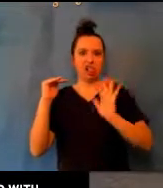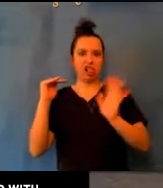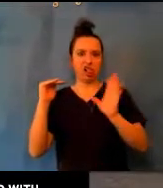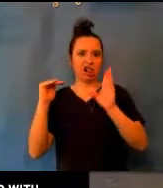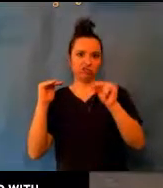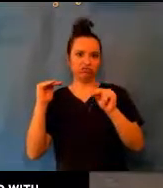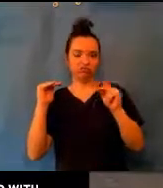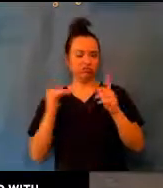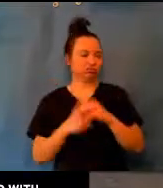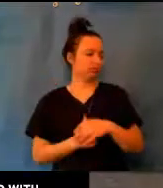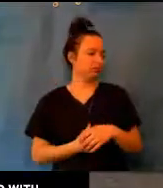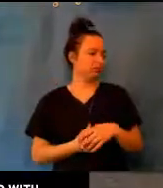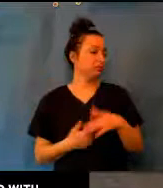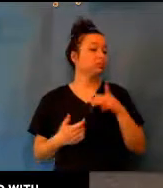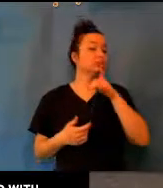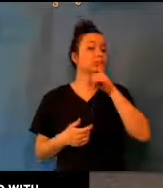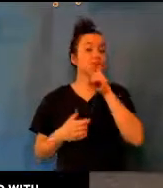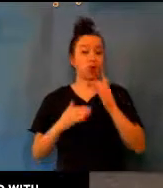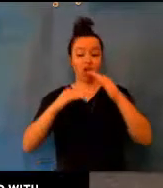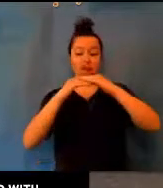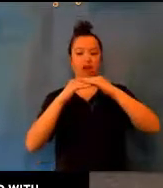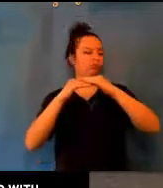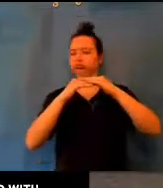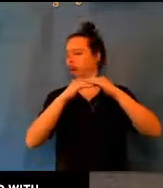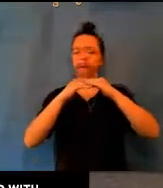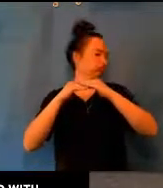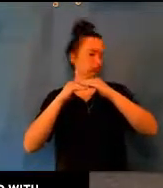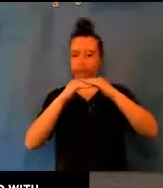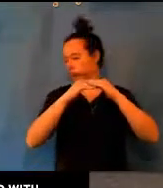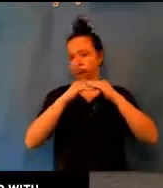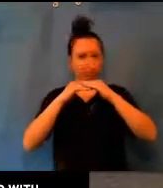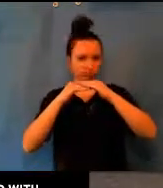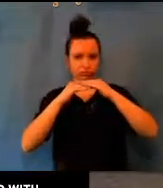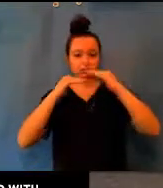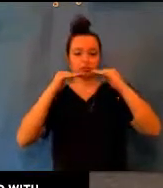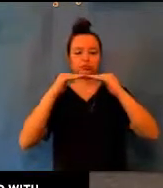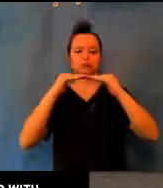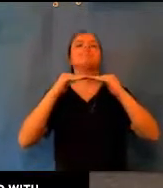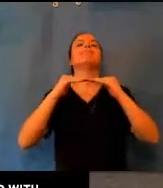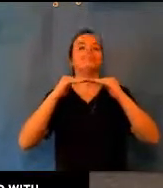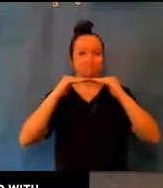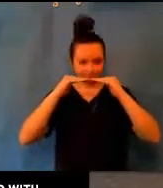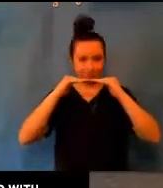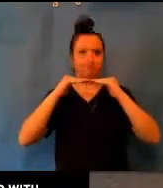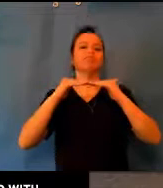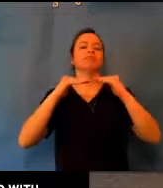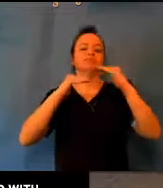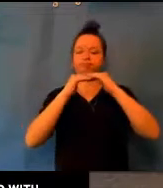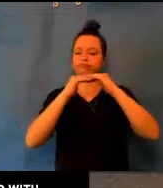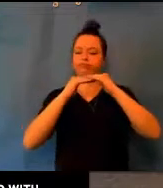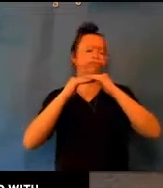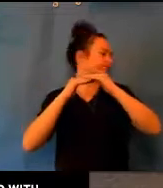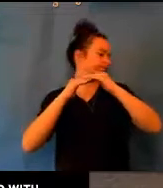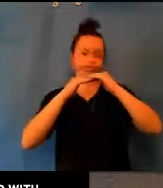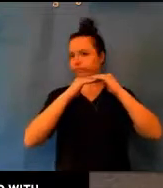between. And we also want to make sure that there are no overlaps. So see how these lines are overlapping? We